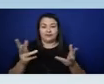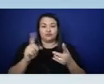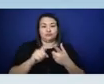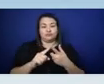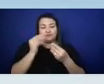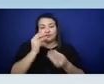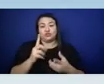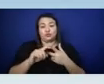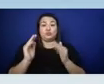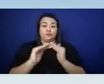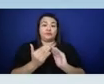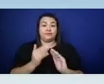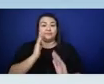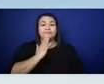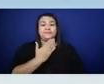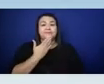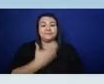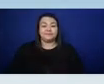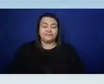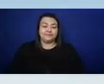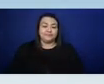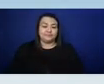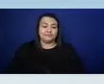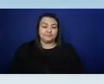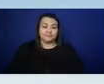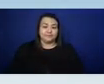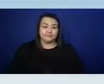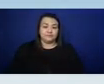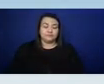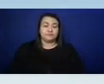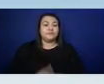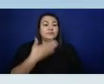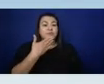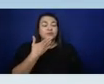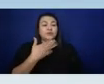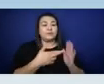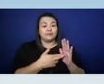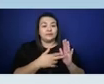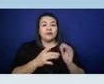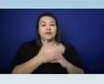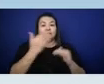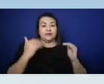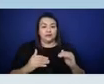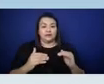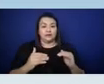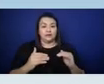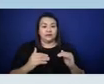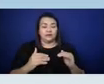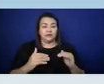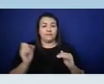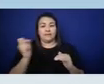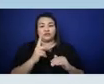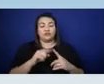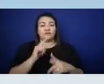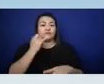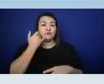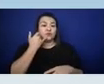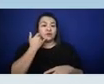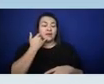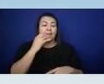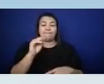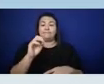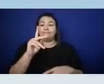desperate because they've lost jobs, they've lost homes, they've lost cars, they've lost loved ones. And so we will do everything